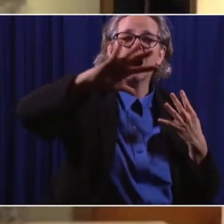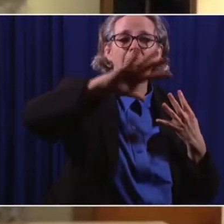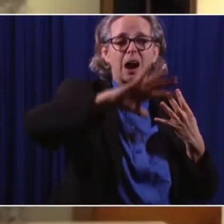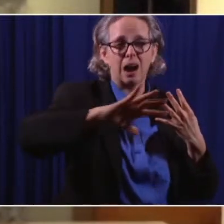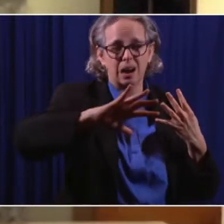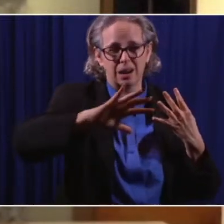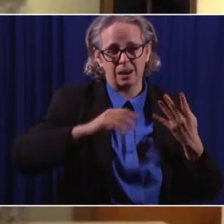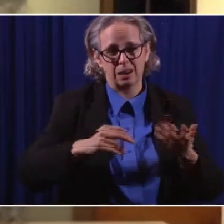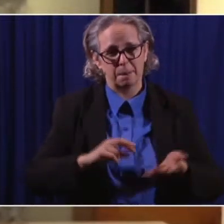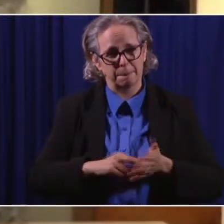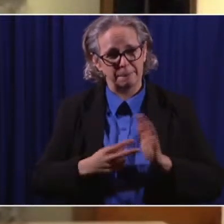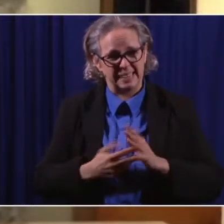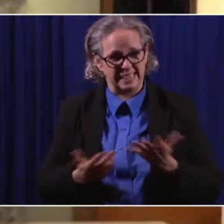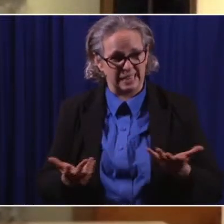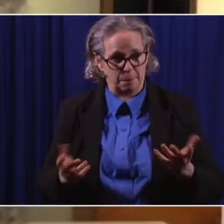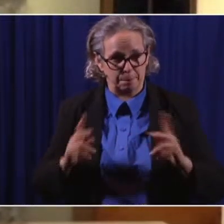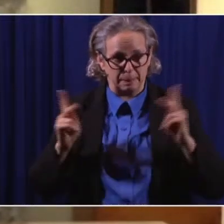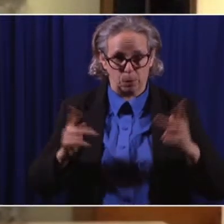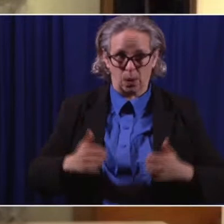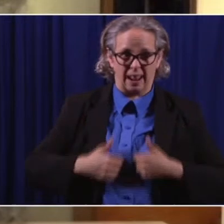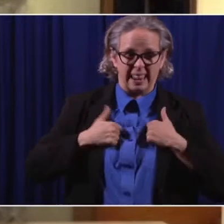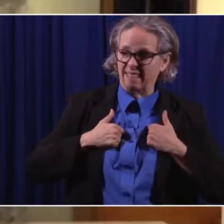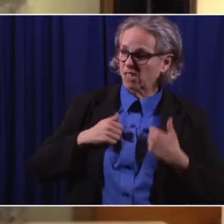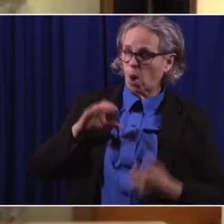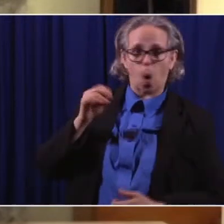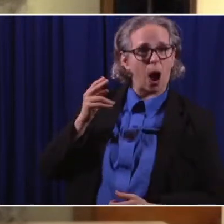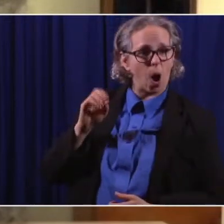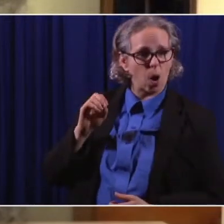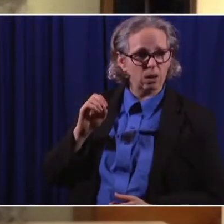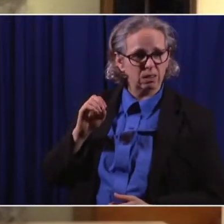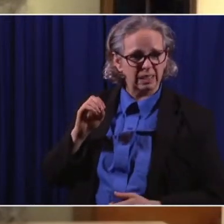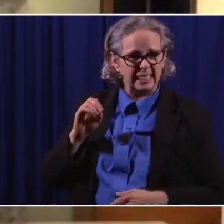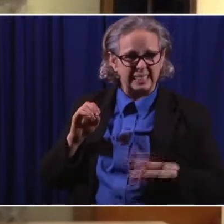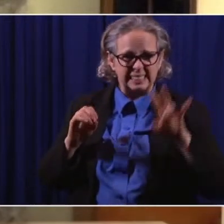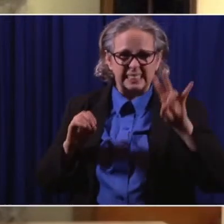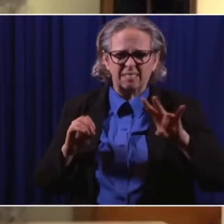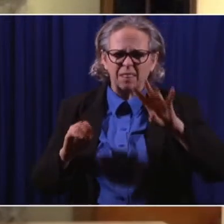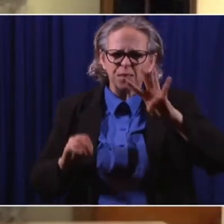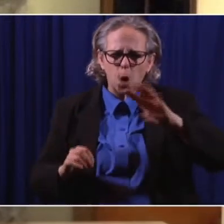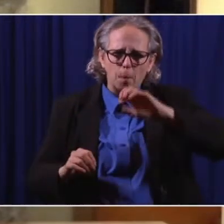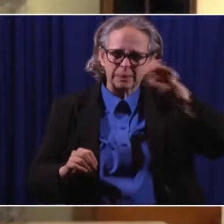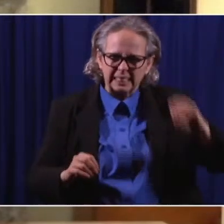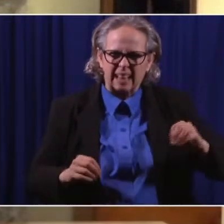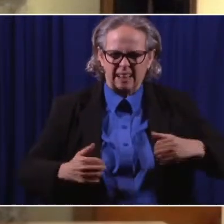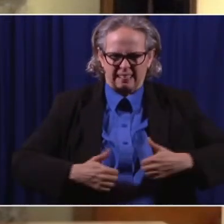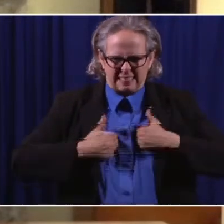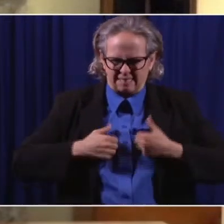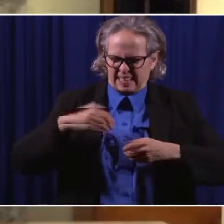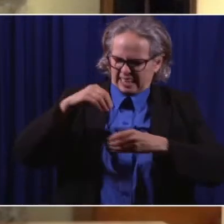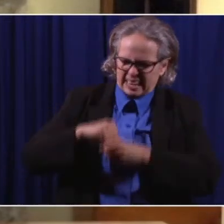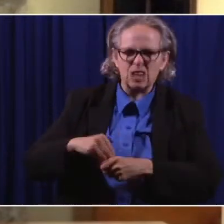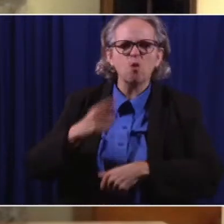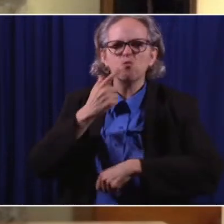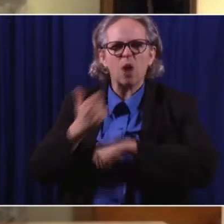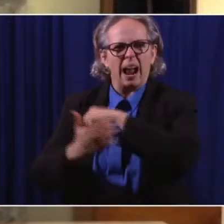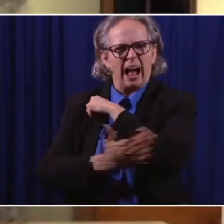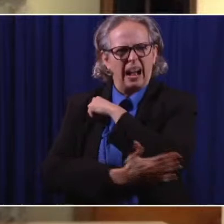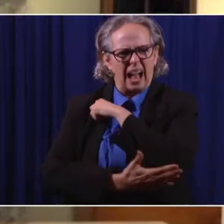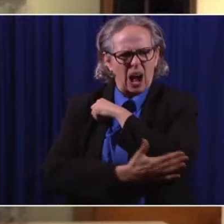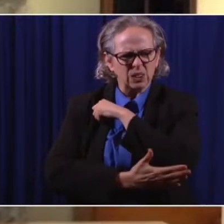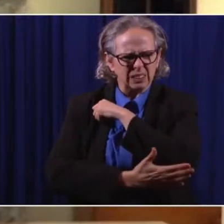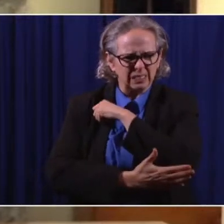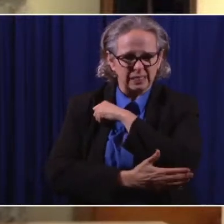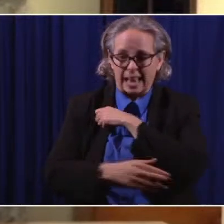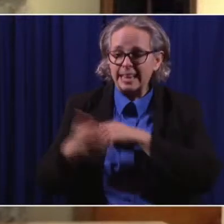74% of Ohioans are living in a red county, 74%. Only 1% are living in a yellow